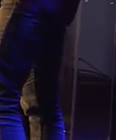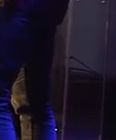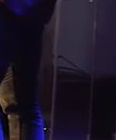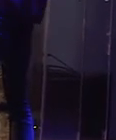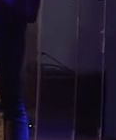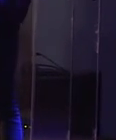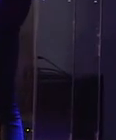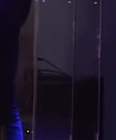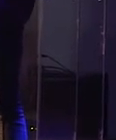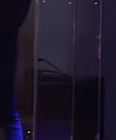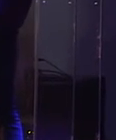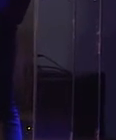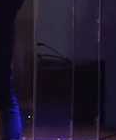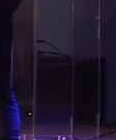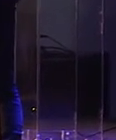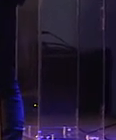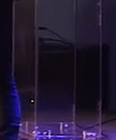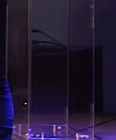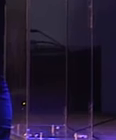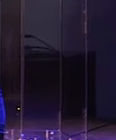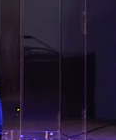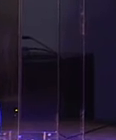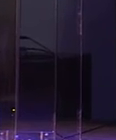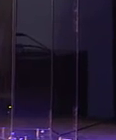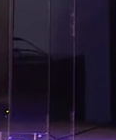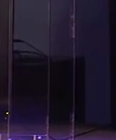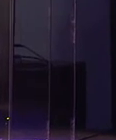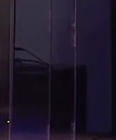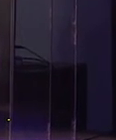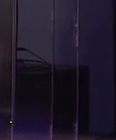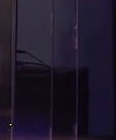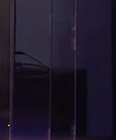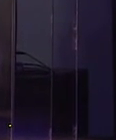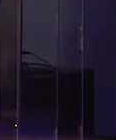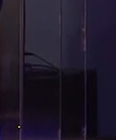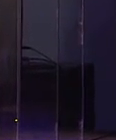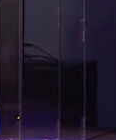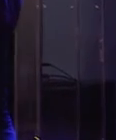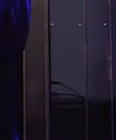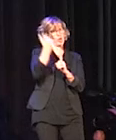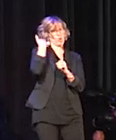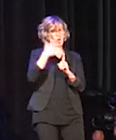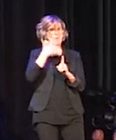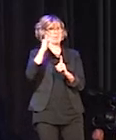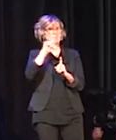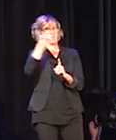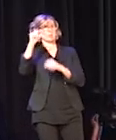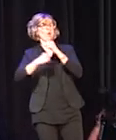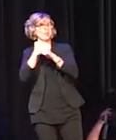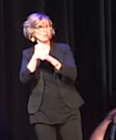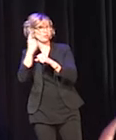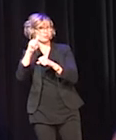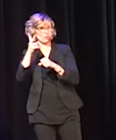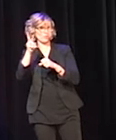live action footage together. And at the time, which was a year ago, which I guess is like, I don't know, 20 years in VR, according to what's been